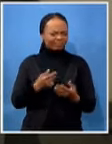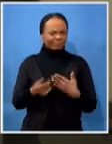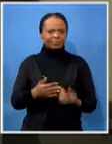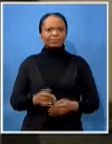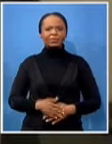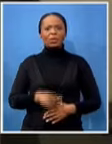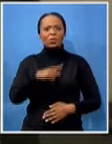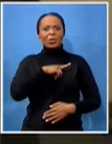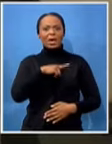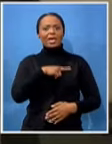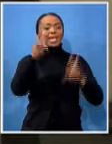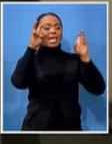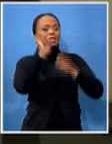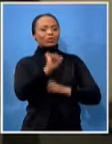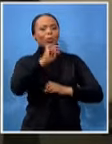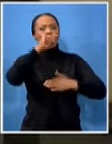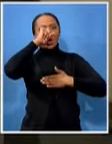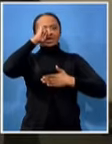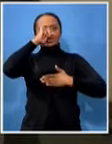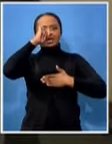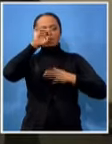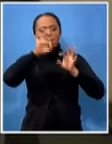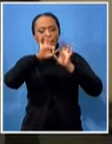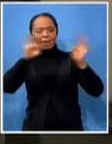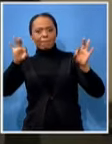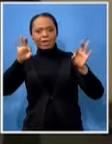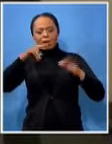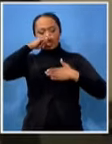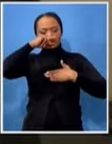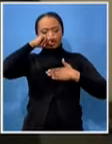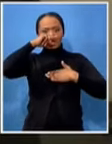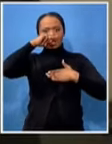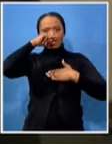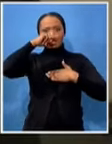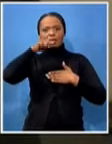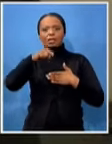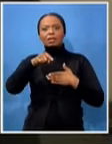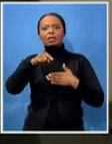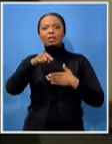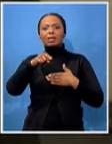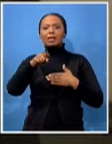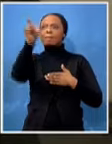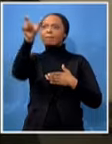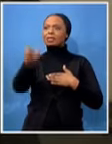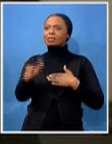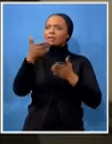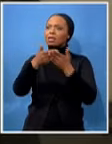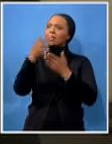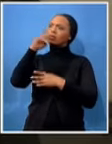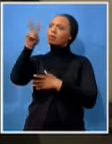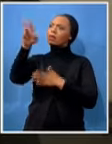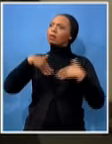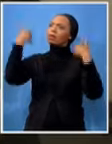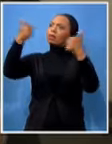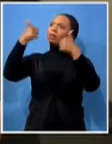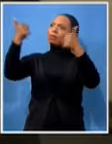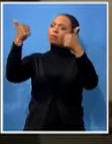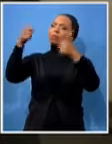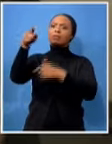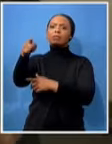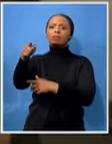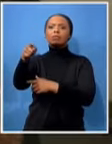day now, someone can be looking well or mild, and they turn just like that, and you need to put them on oxygen. I know this